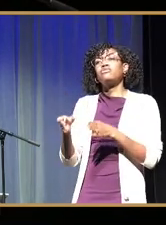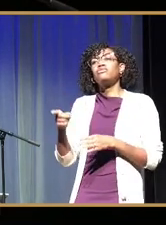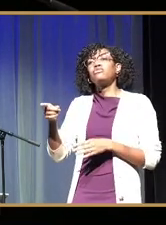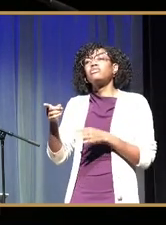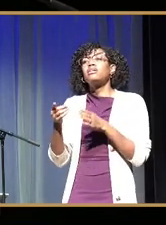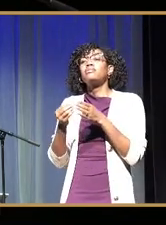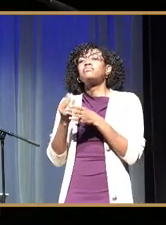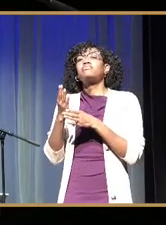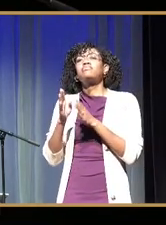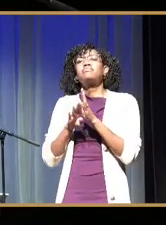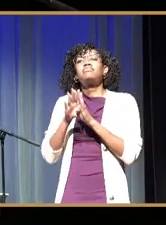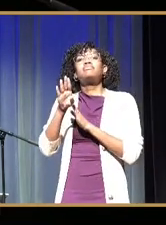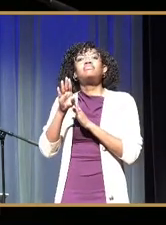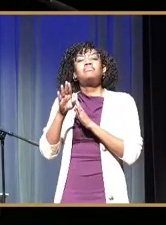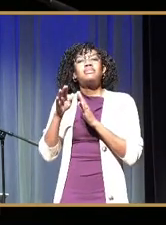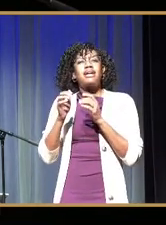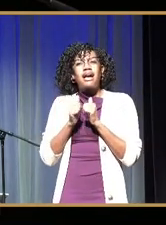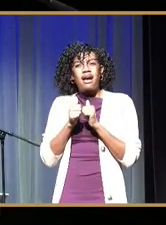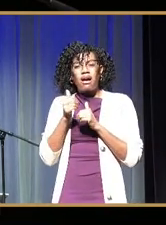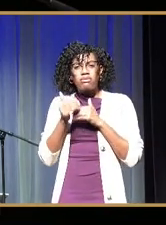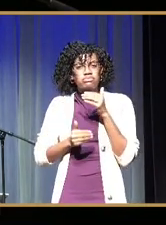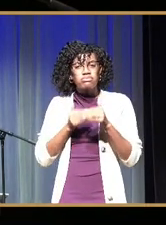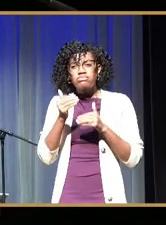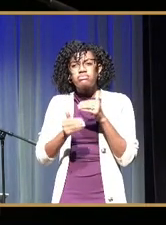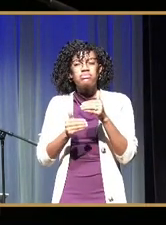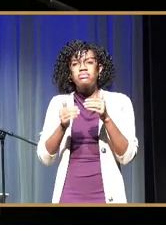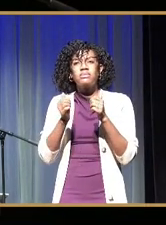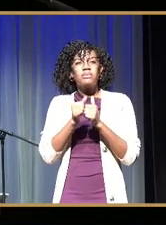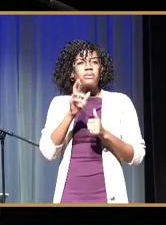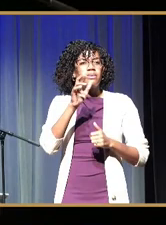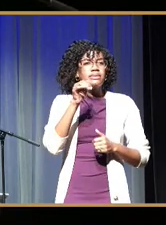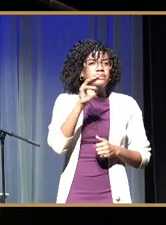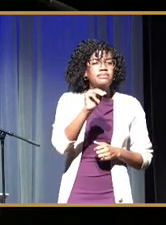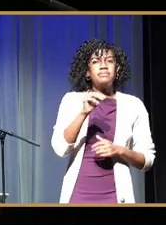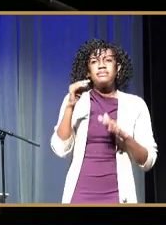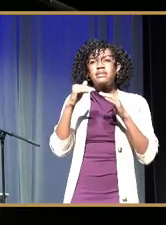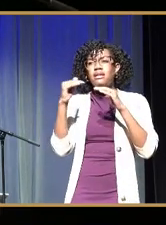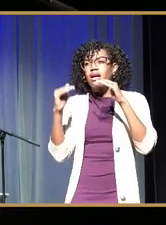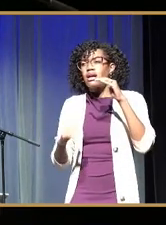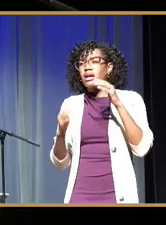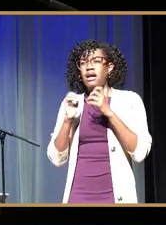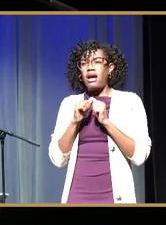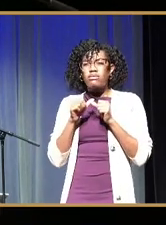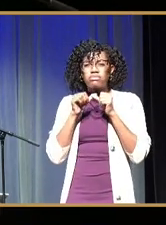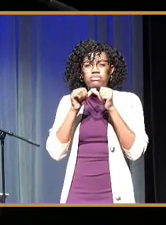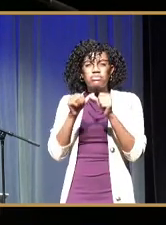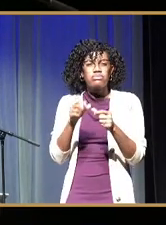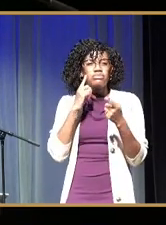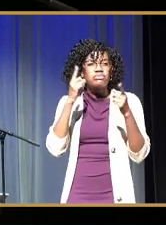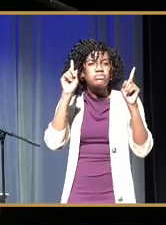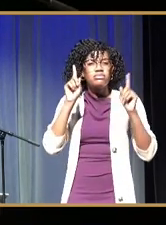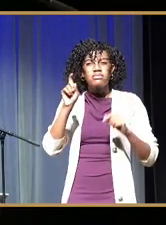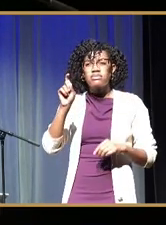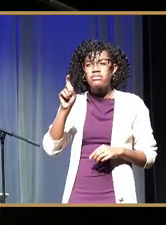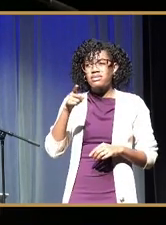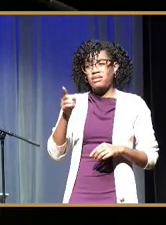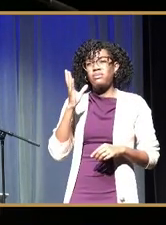their careers in the face of racism and inequity they will undoubtedly